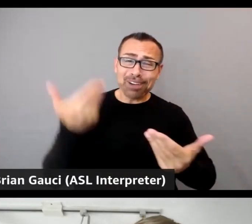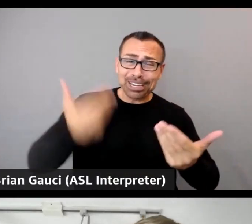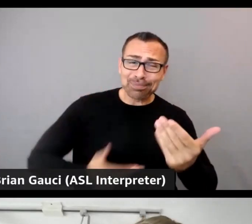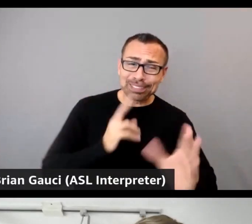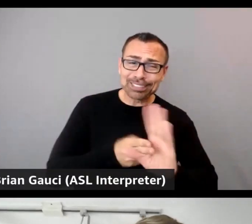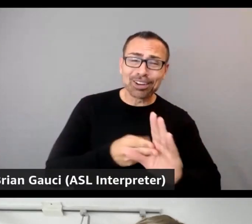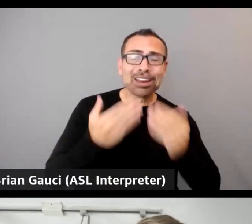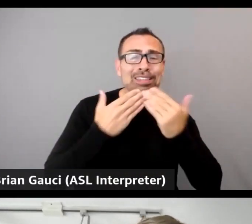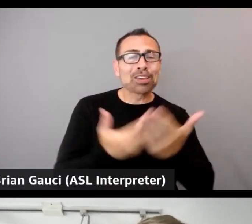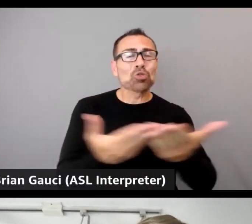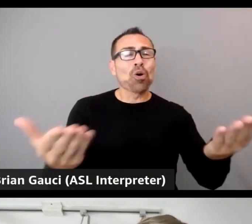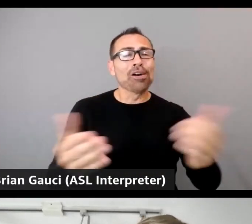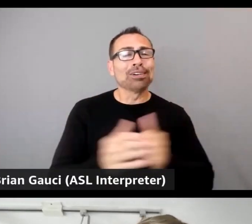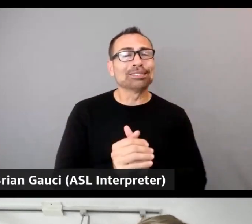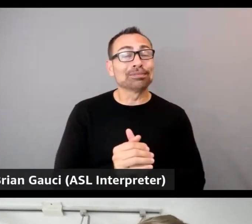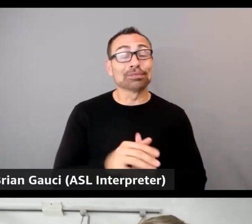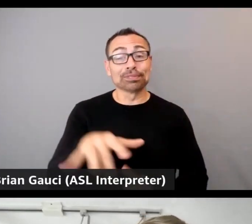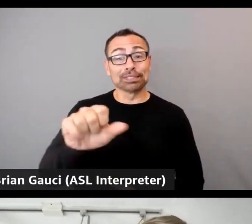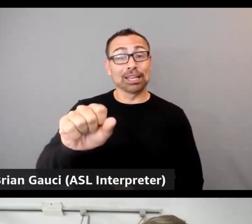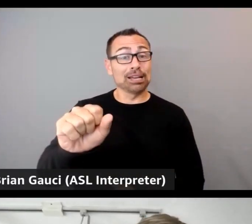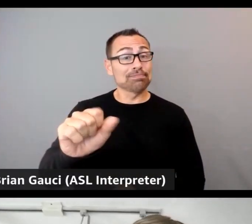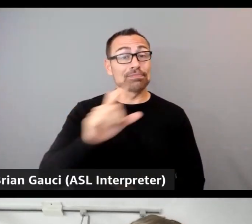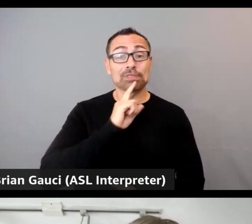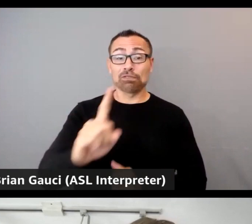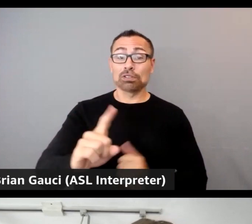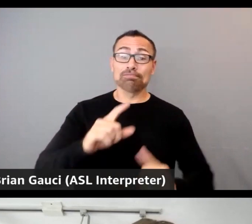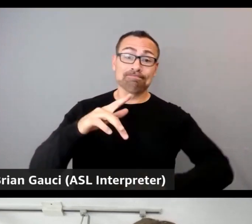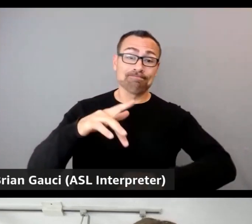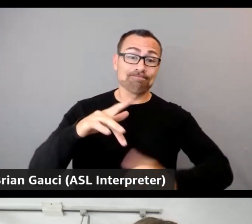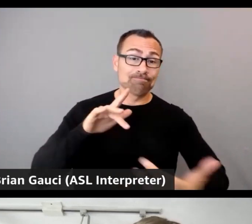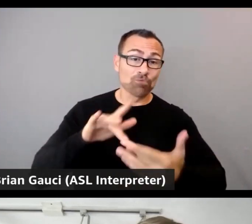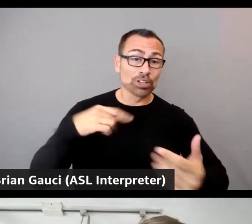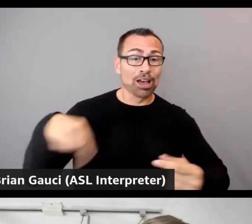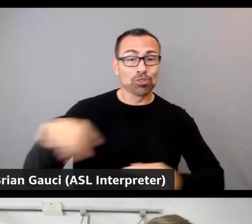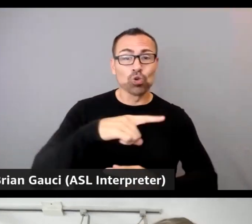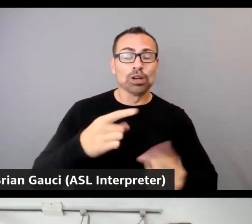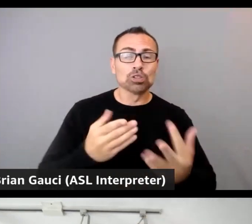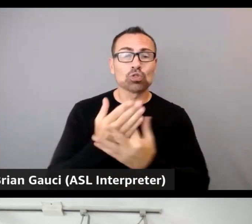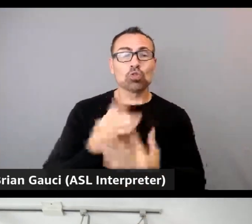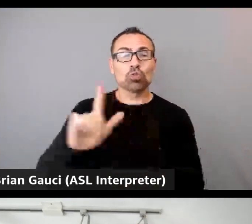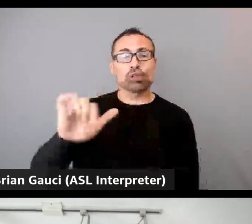everyone. Yeah, definitely reach out to us, through LinkedIn or,